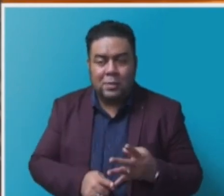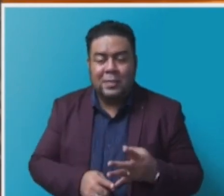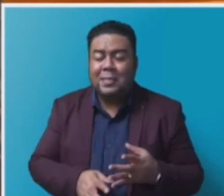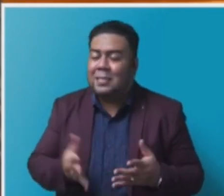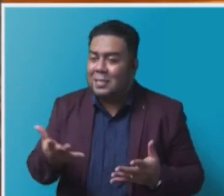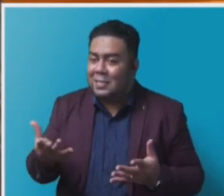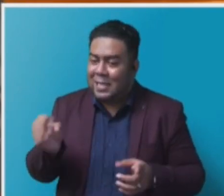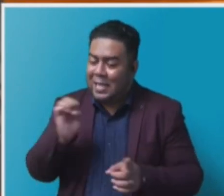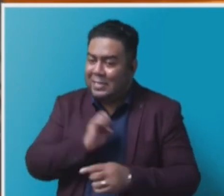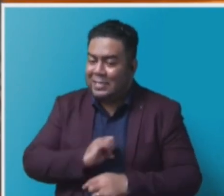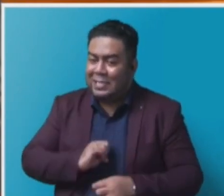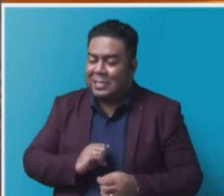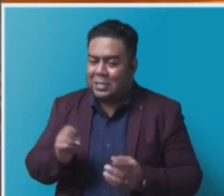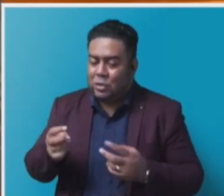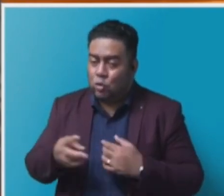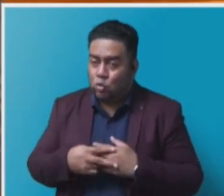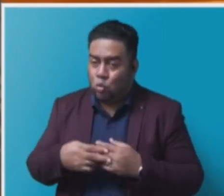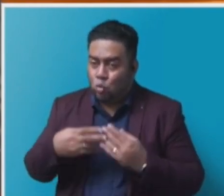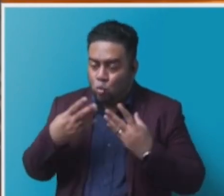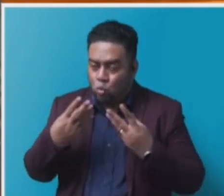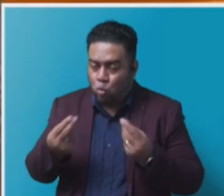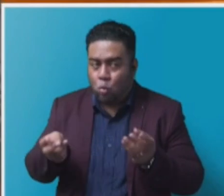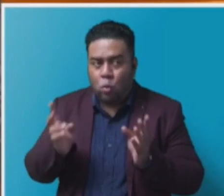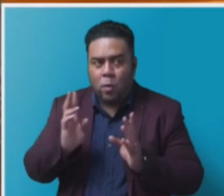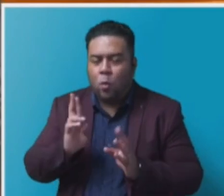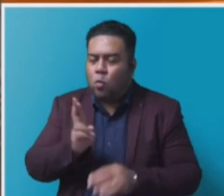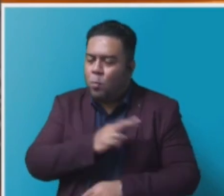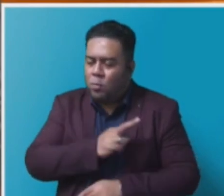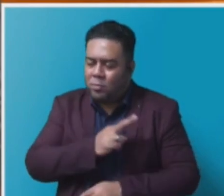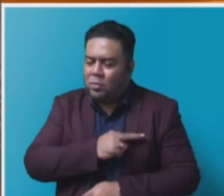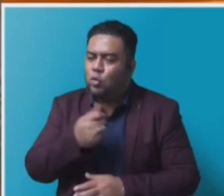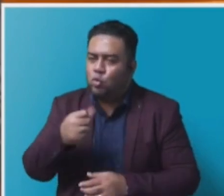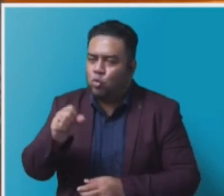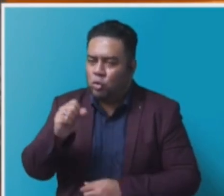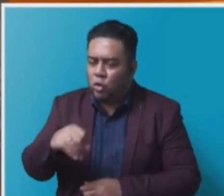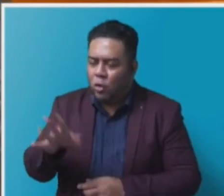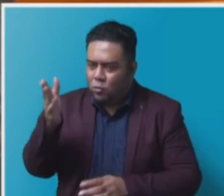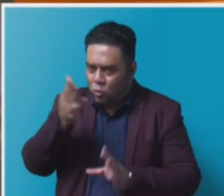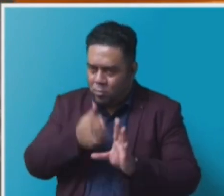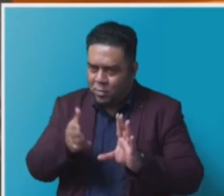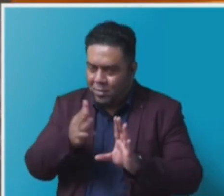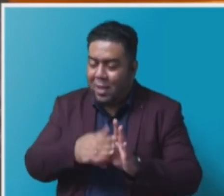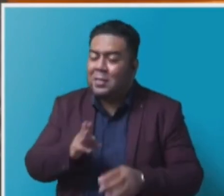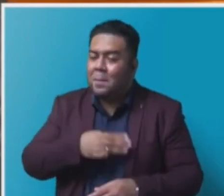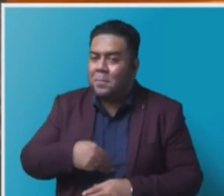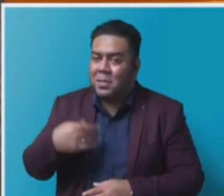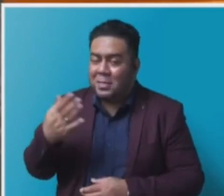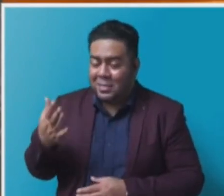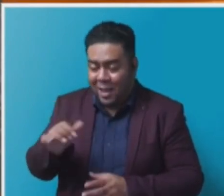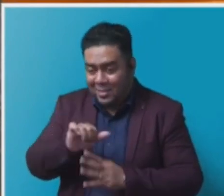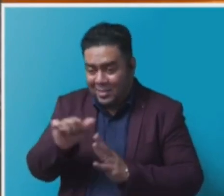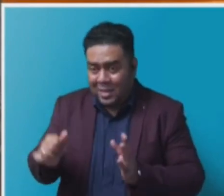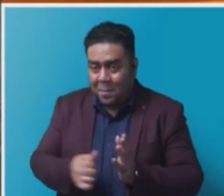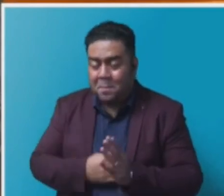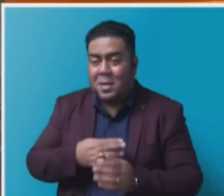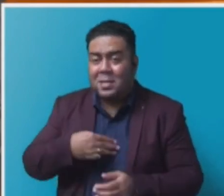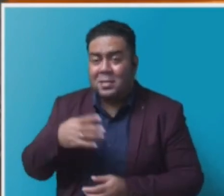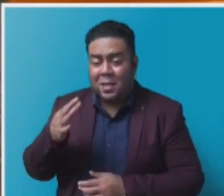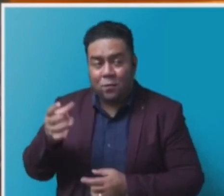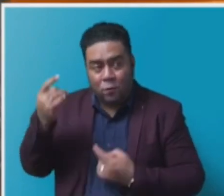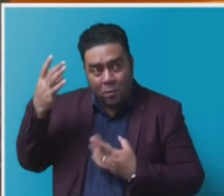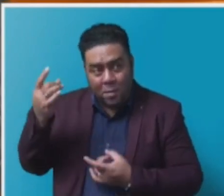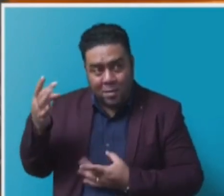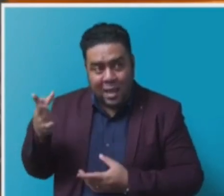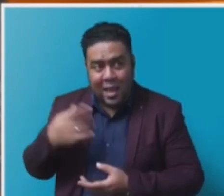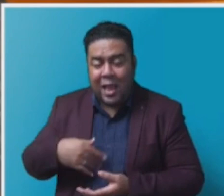Excellency's address, the responsible use of social media. As the Assistant Minister for Information,